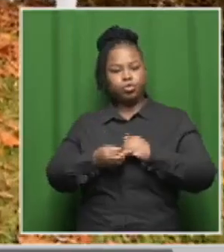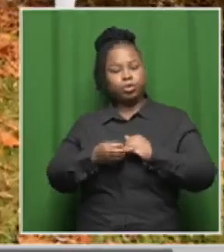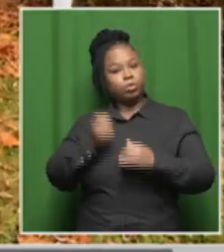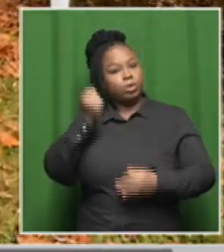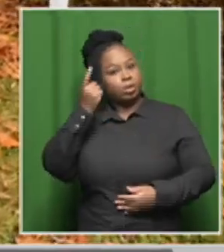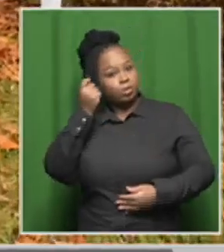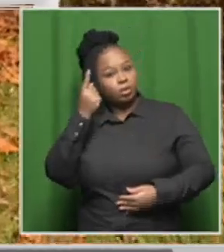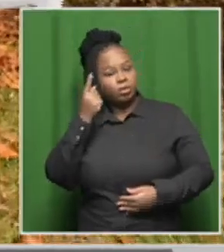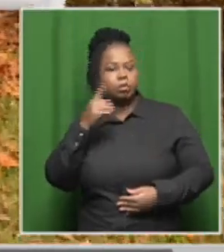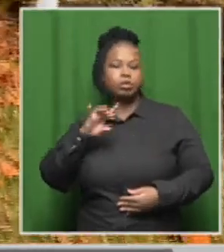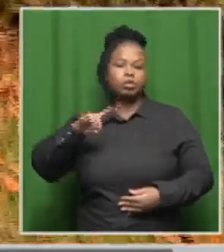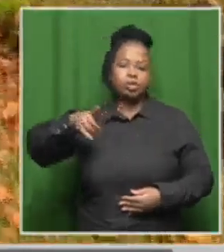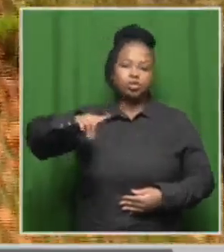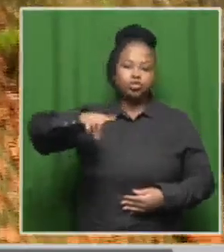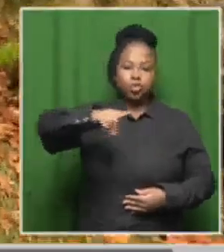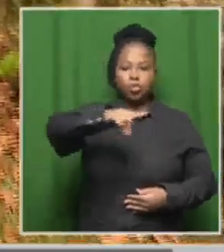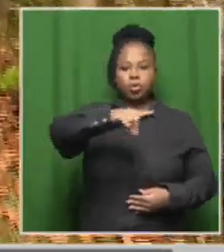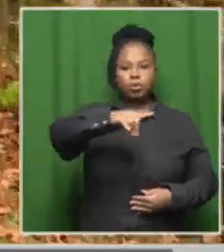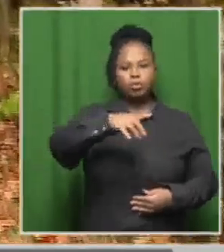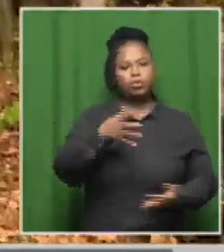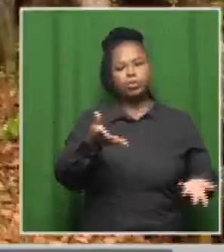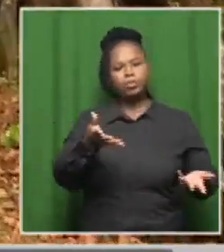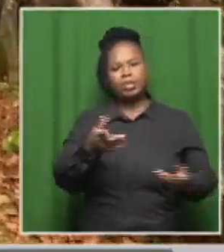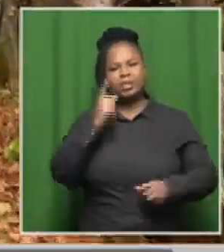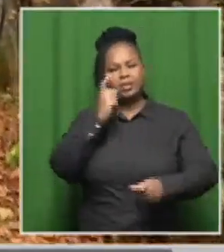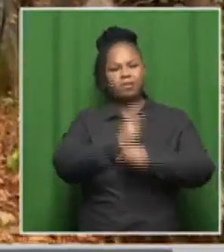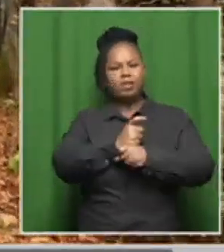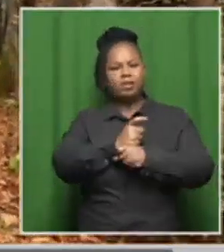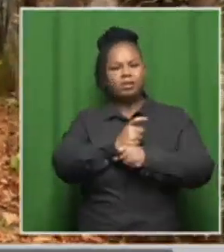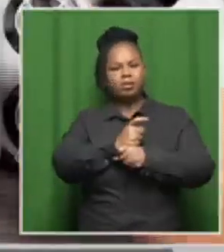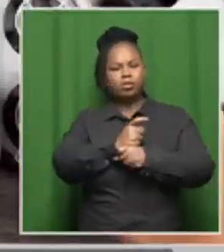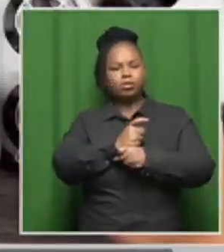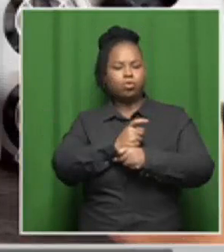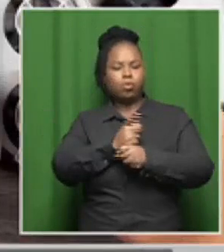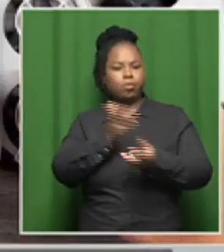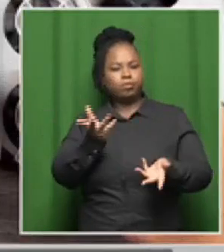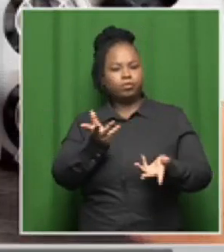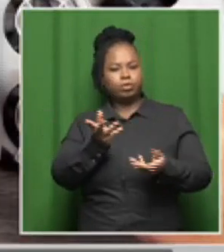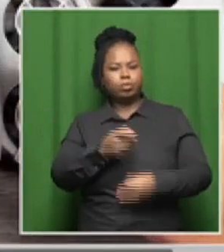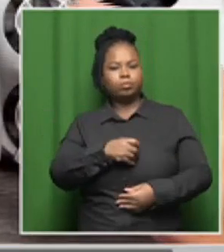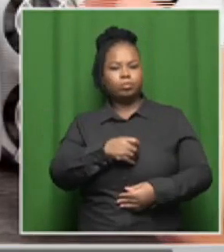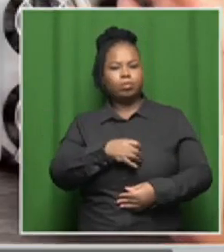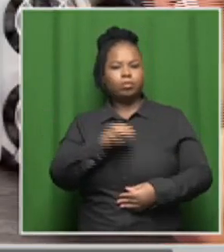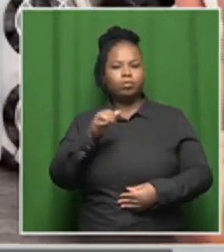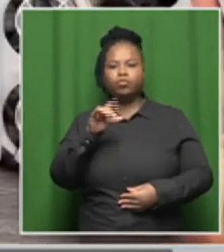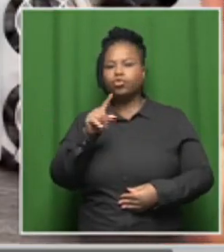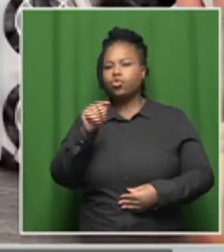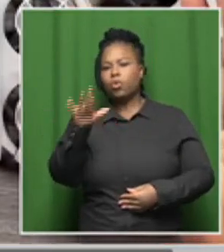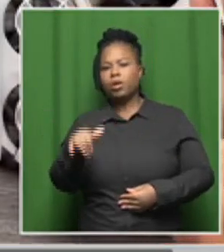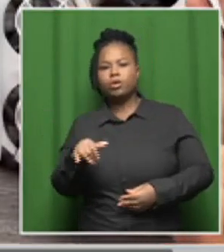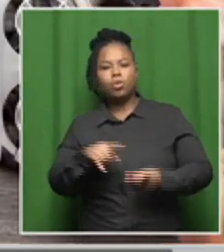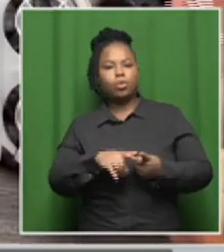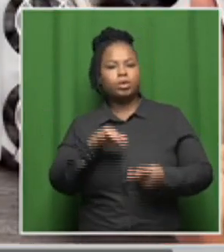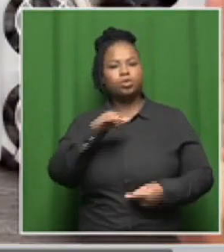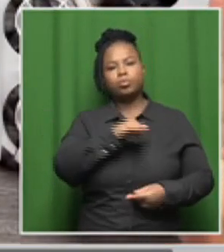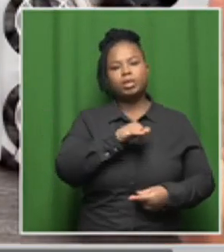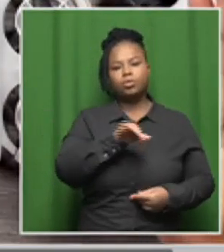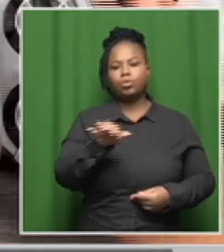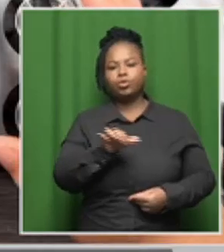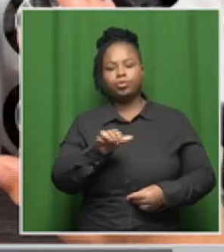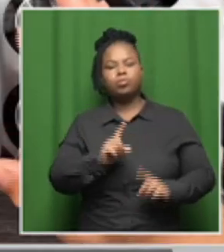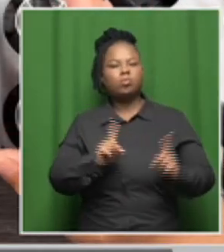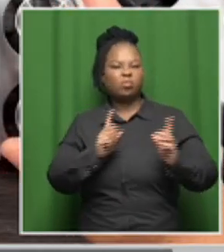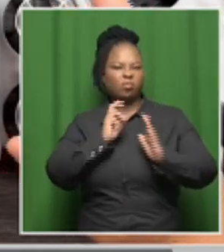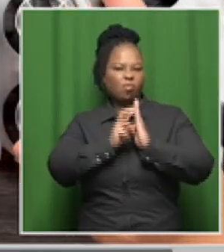drones actually are hard to distinguish at face value from model aeroplanes and from toys. But the regulations actually have